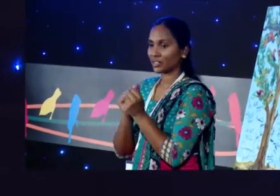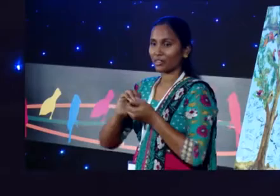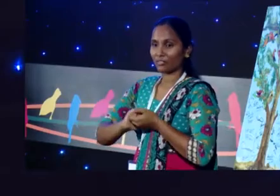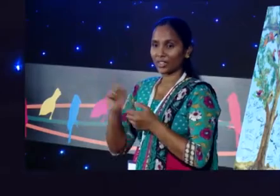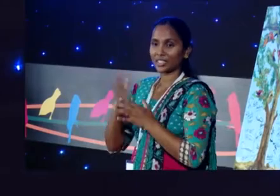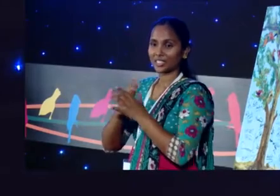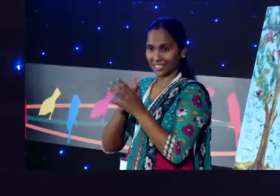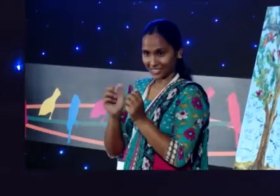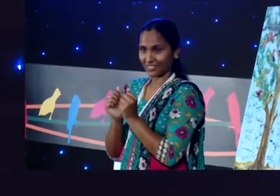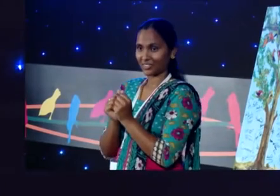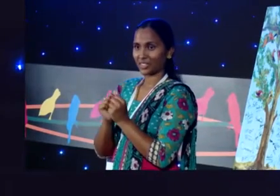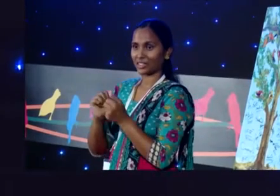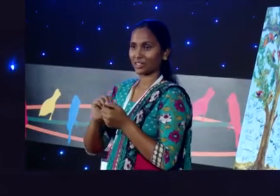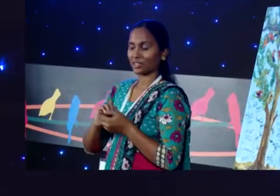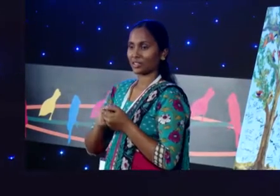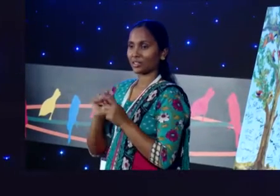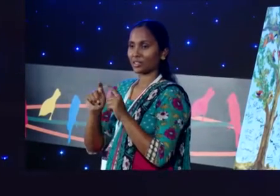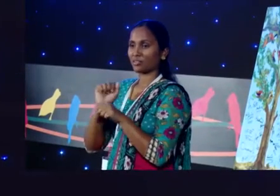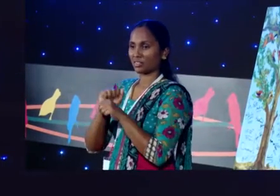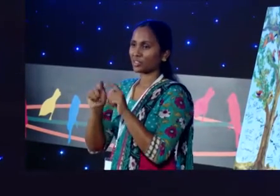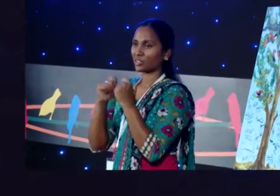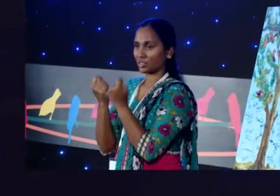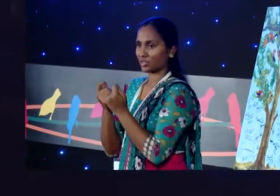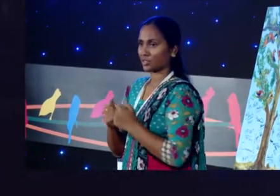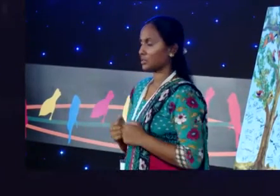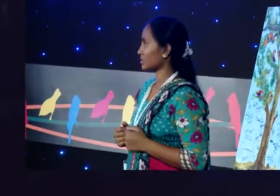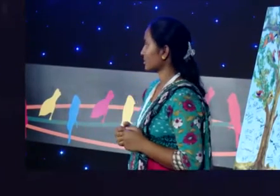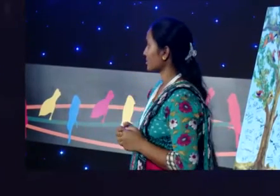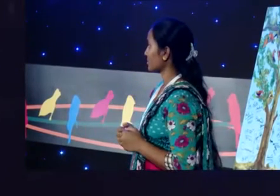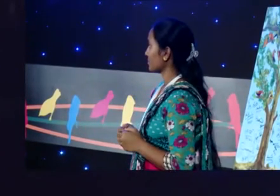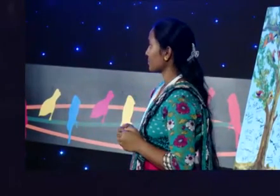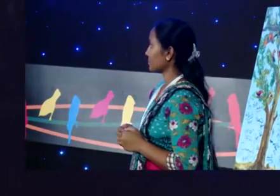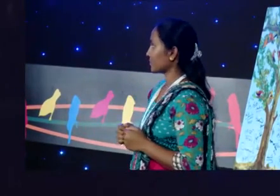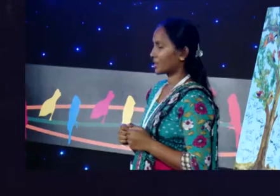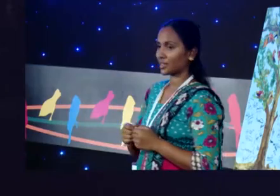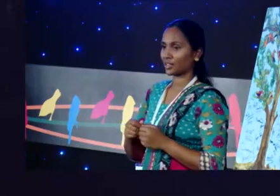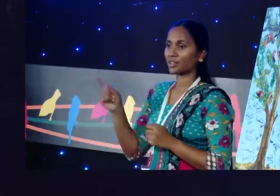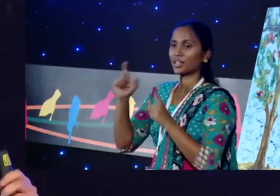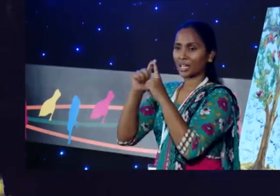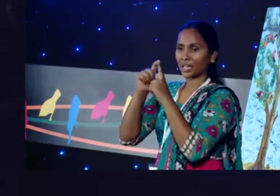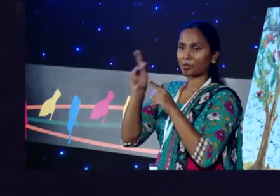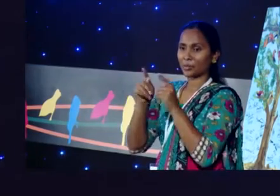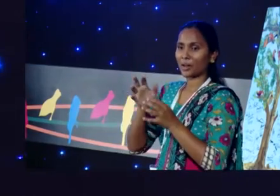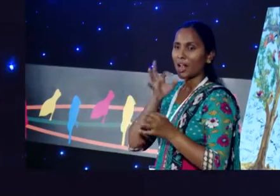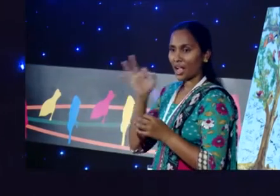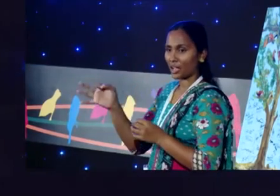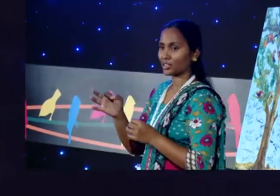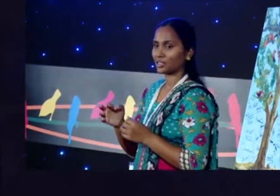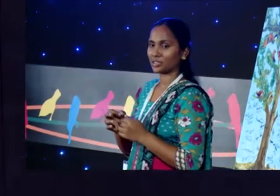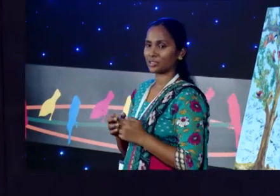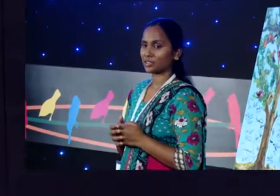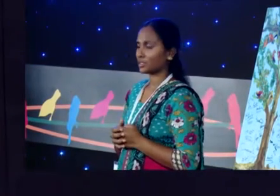colleagues. And slowly, people started liking what we were doing. And then someone from Delhi got in touch, saying, hey, you know, I can cover Delhi for